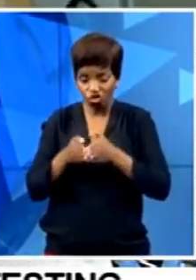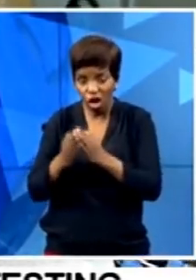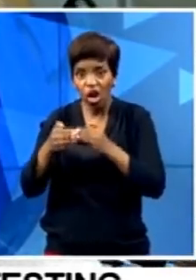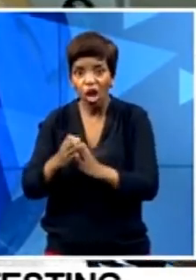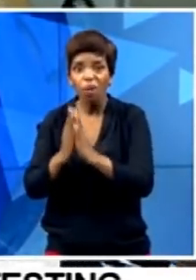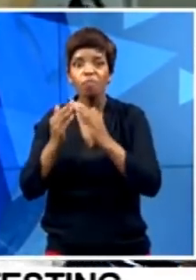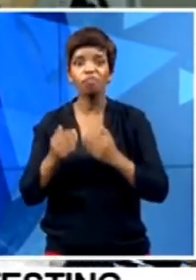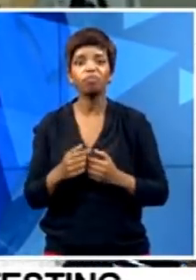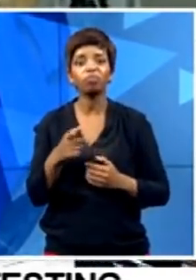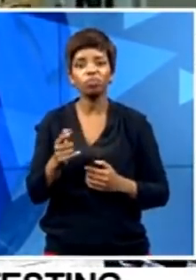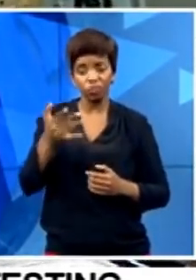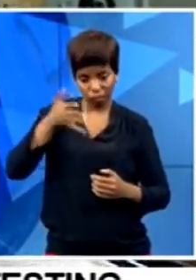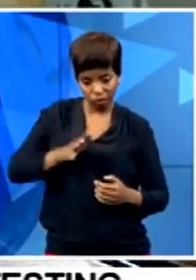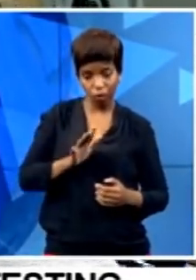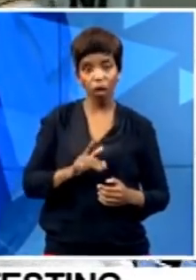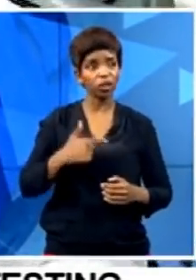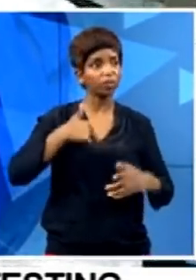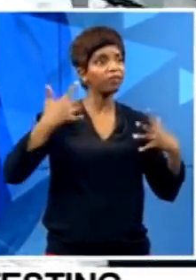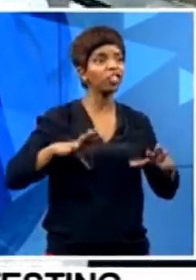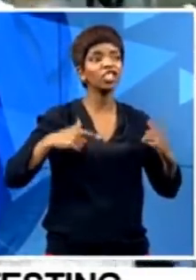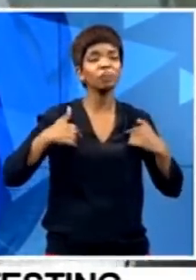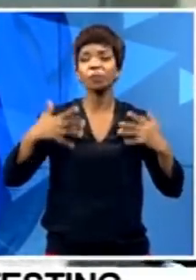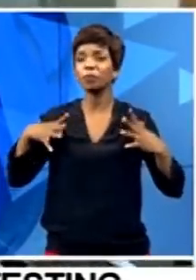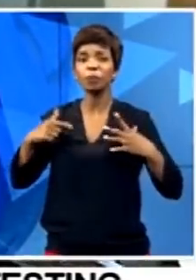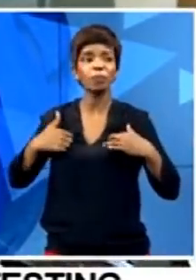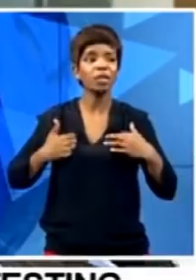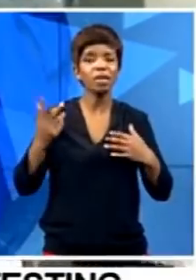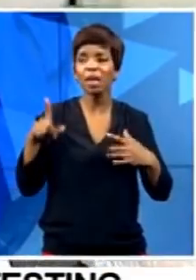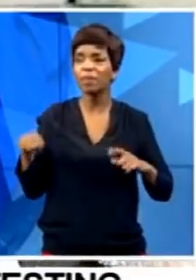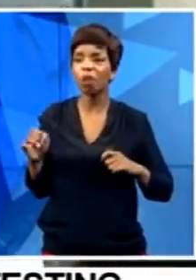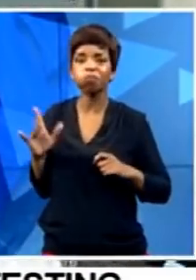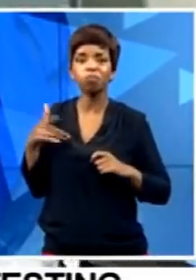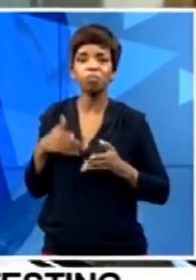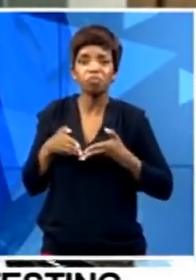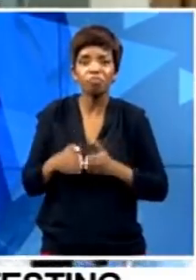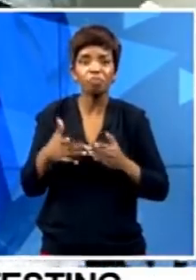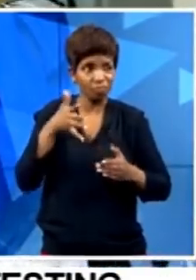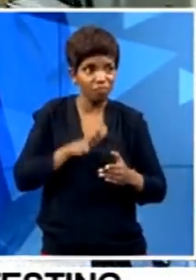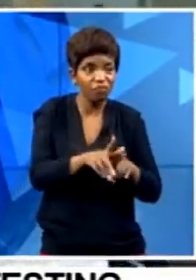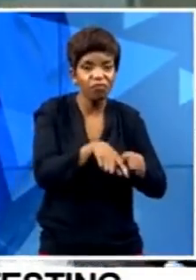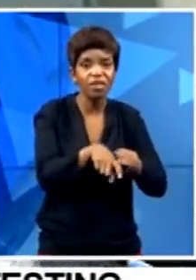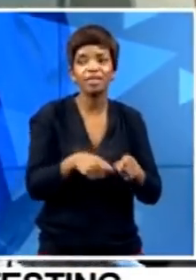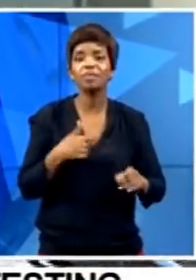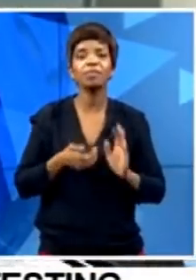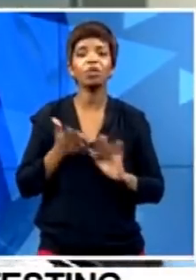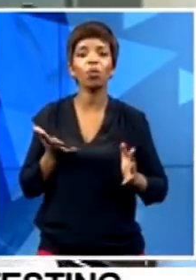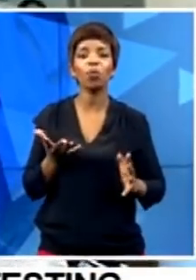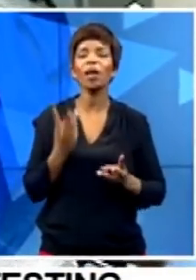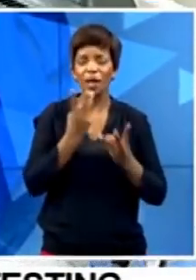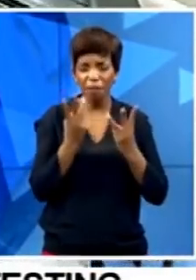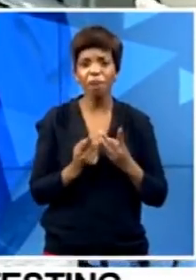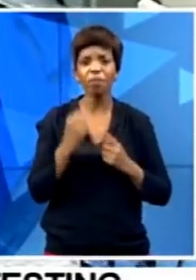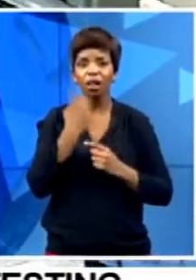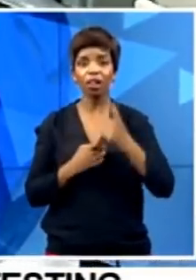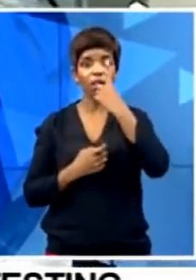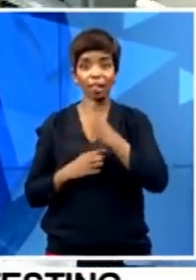I was in Cape Town. Where must I go? I needed to go testing and all that. So now that interest is out there and people want to come